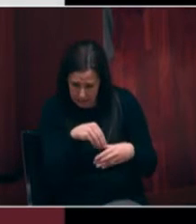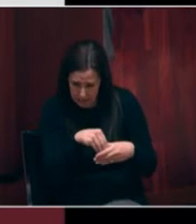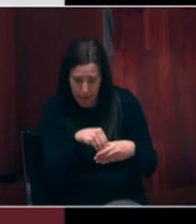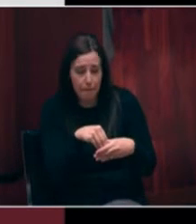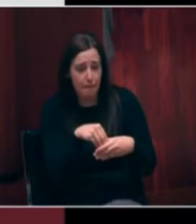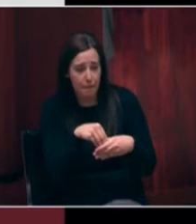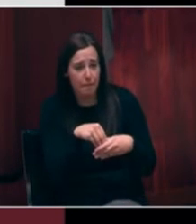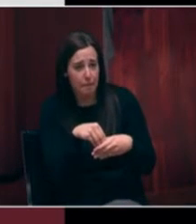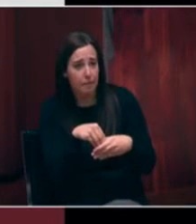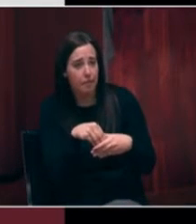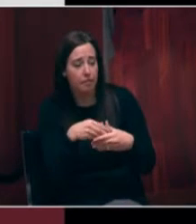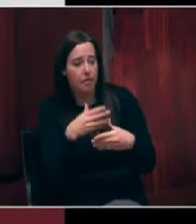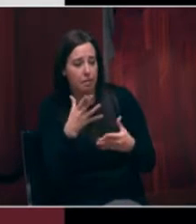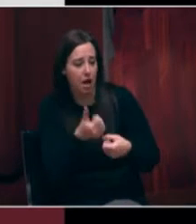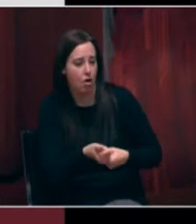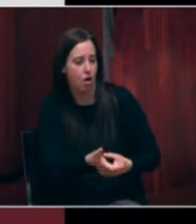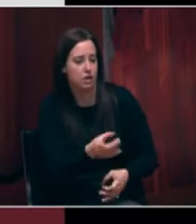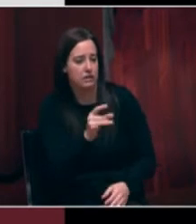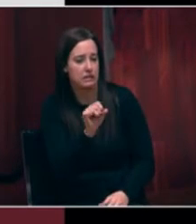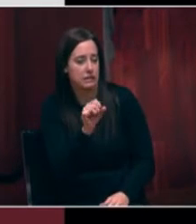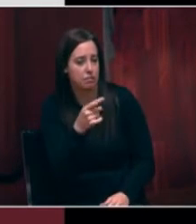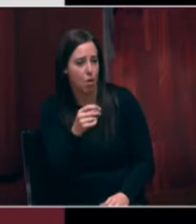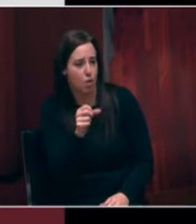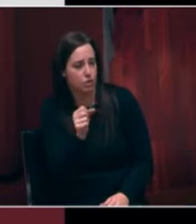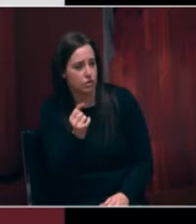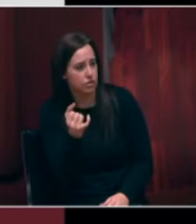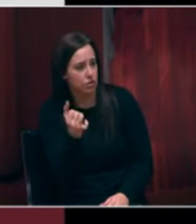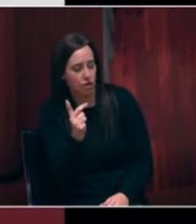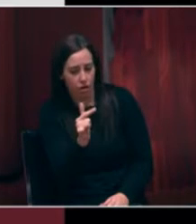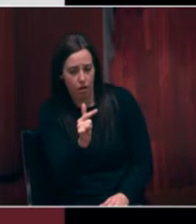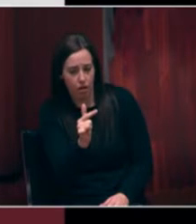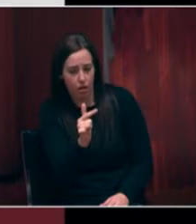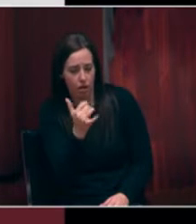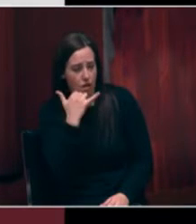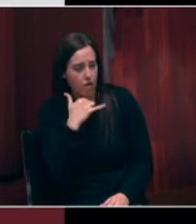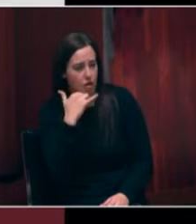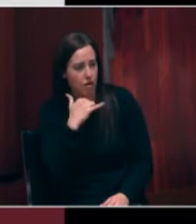erroneous disposal. We could do a kind of systems edits on that. So